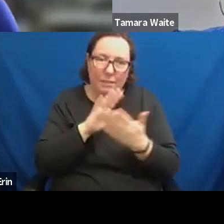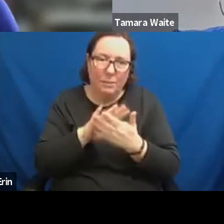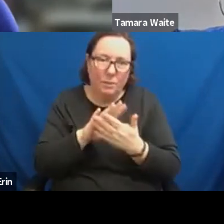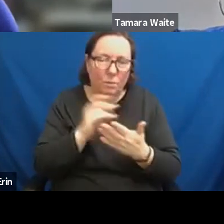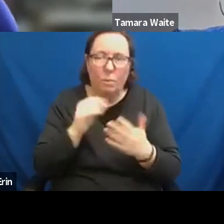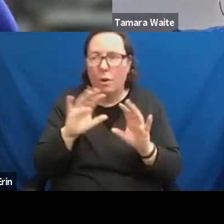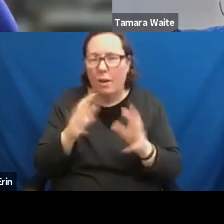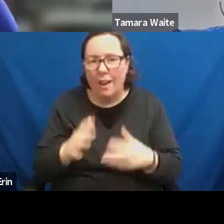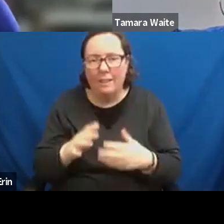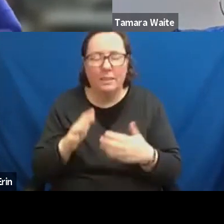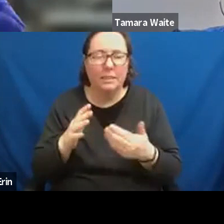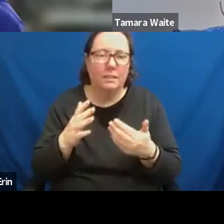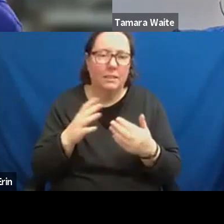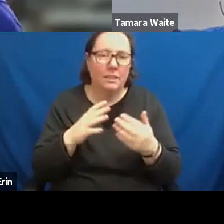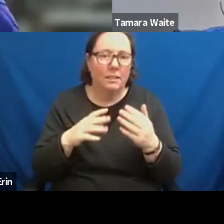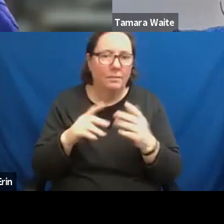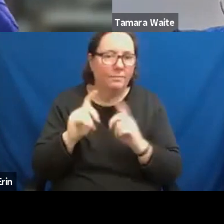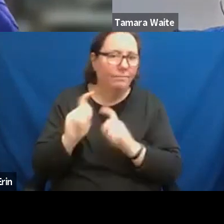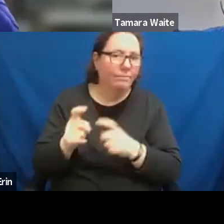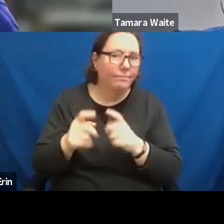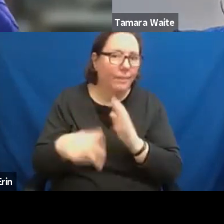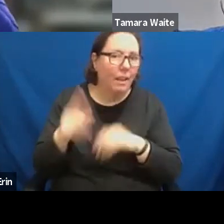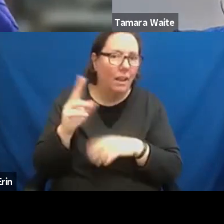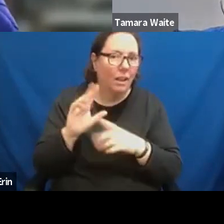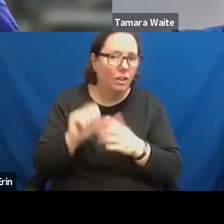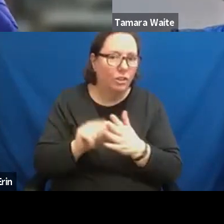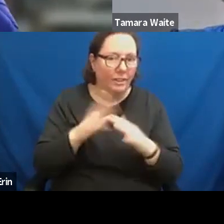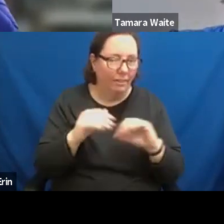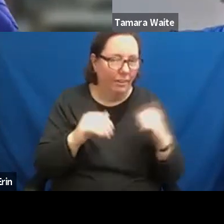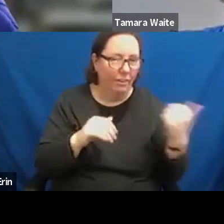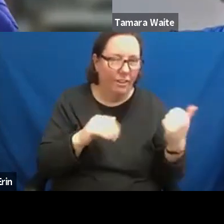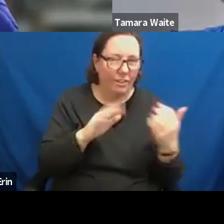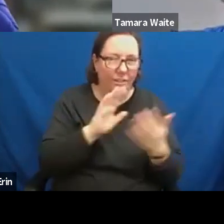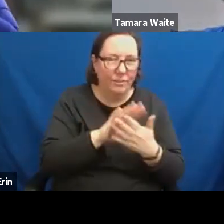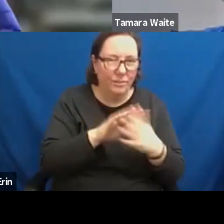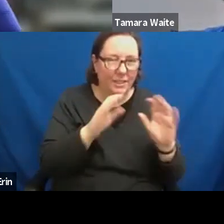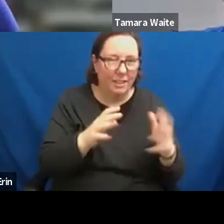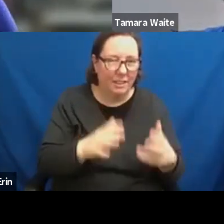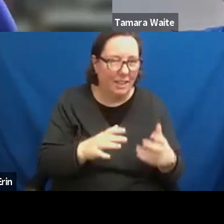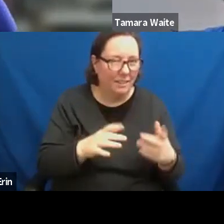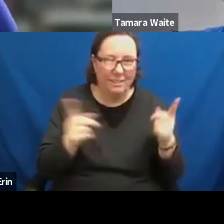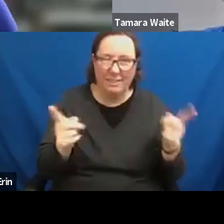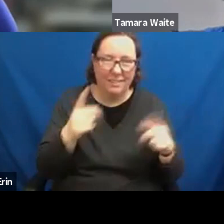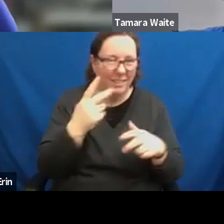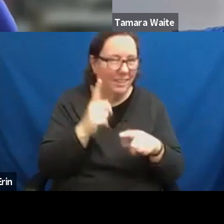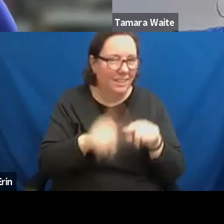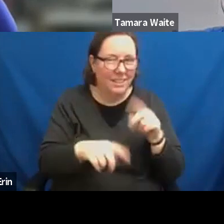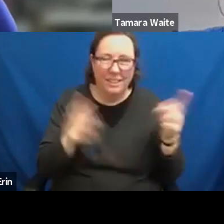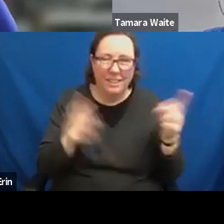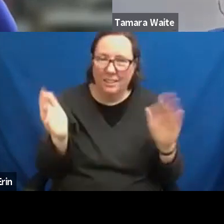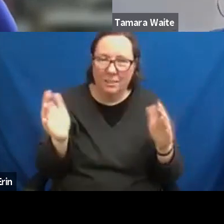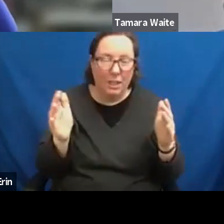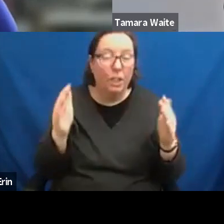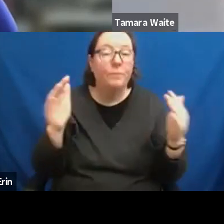might give their students higher GPA than other schools or classes? Secondly, the idea of